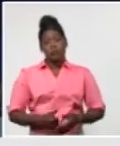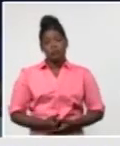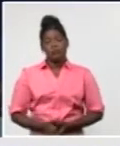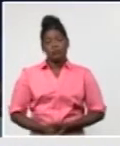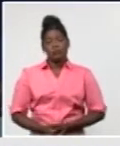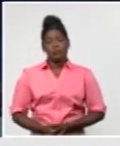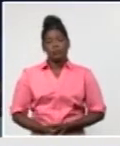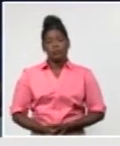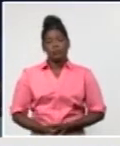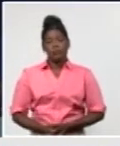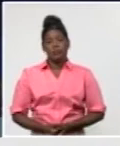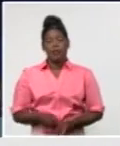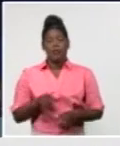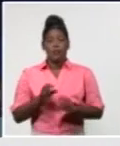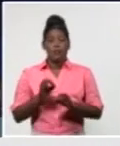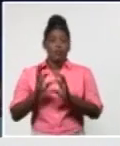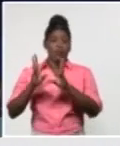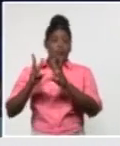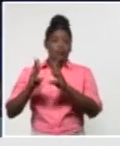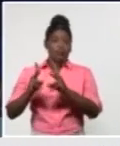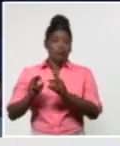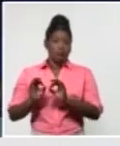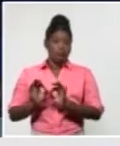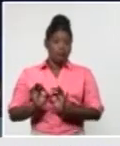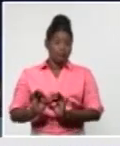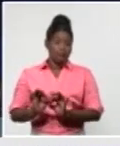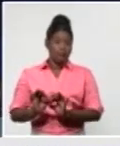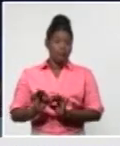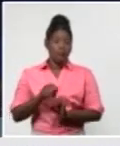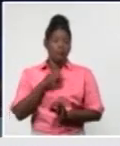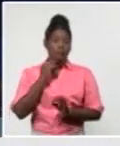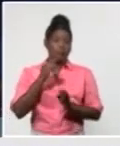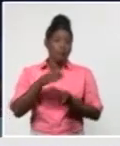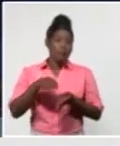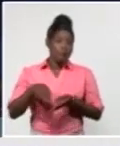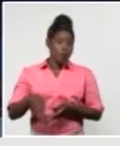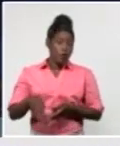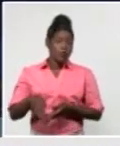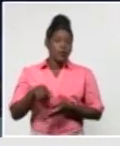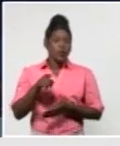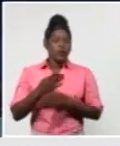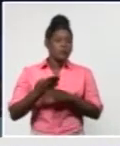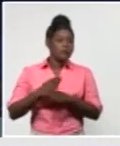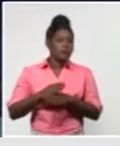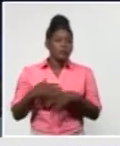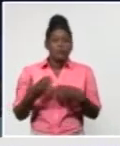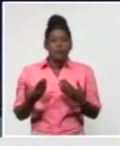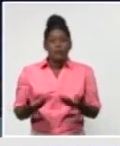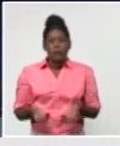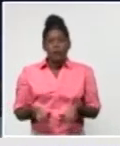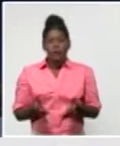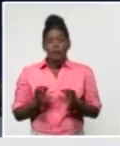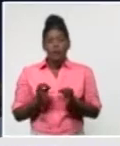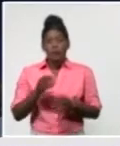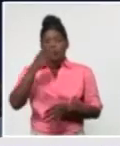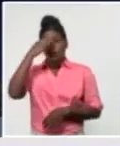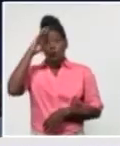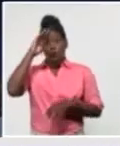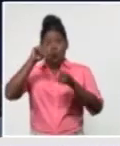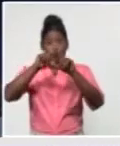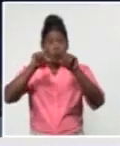during the pandemic in our country. This number of deaths gives Cuba a lethality rate of